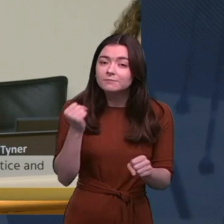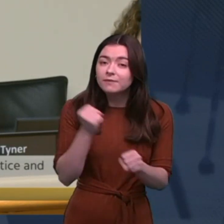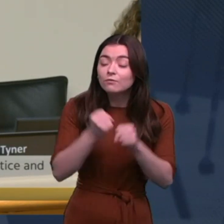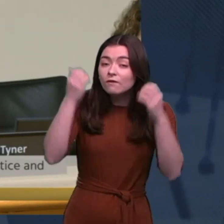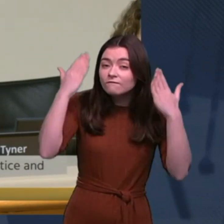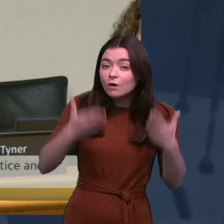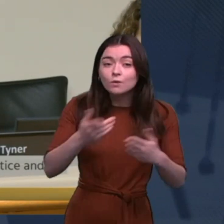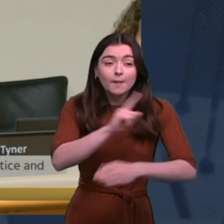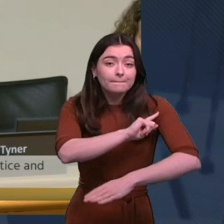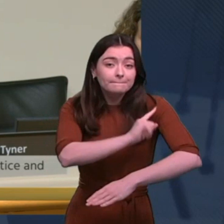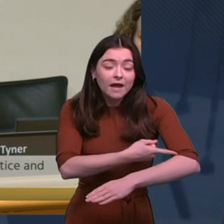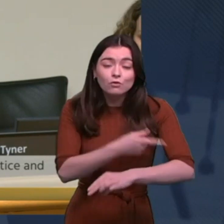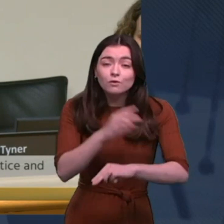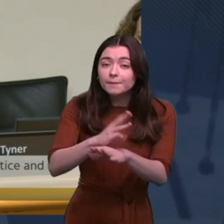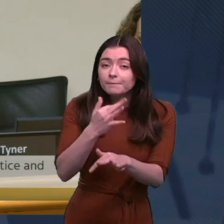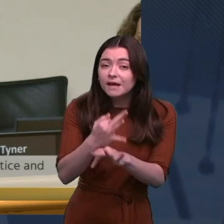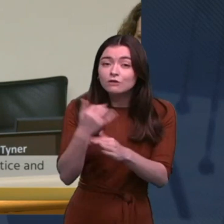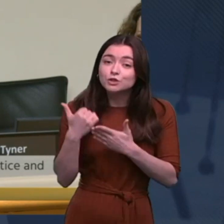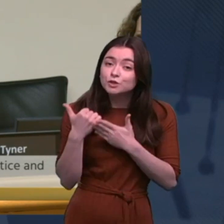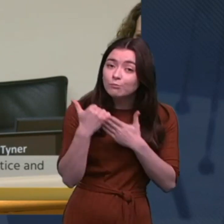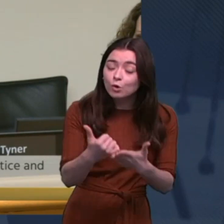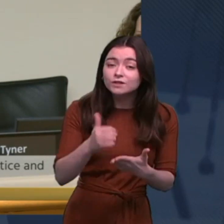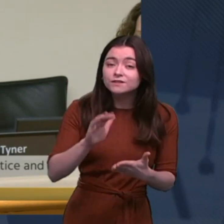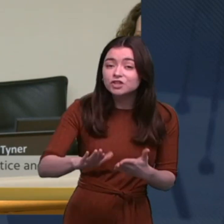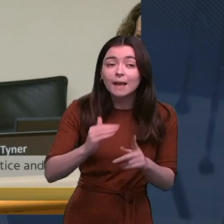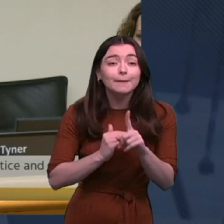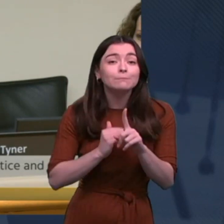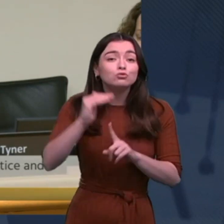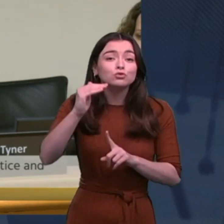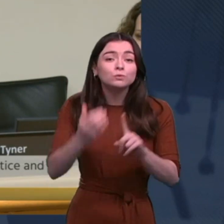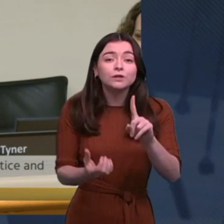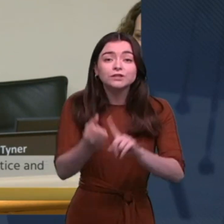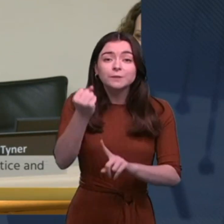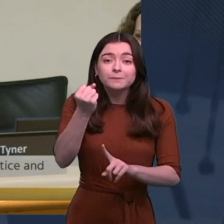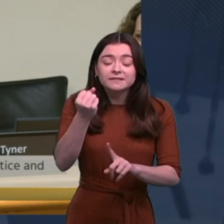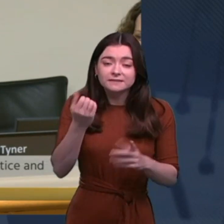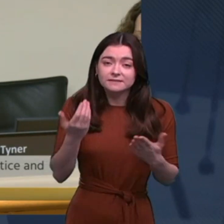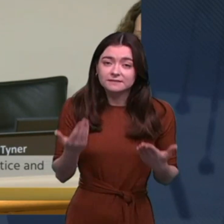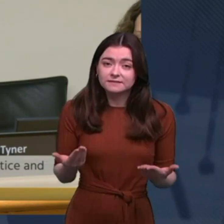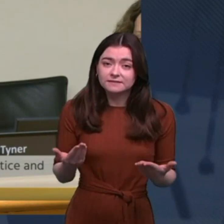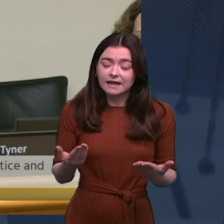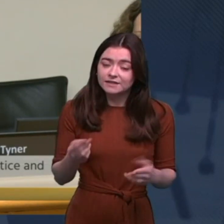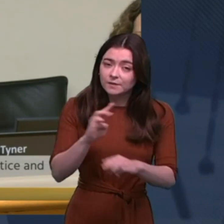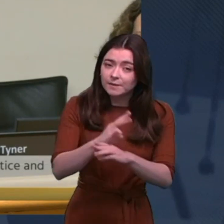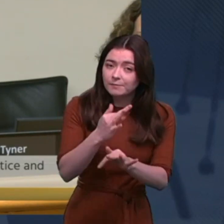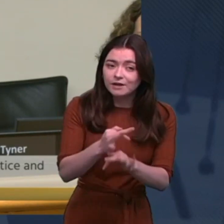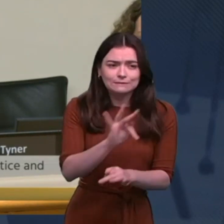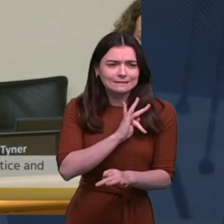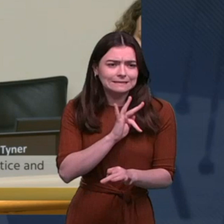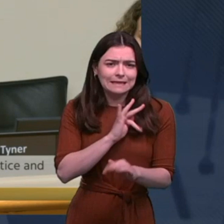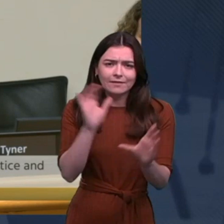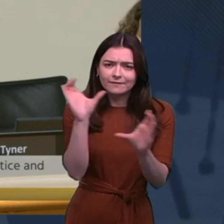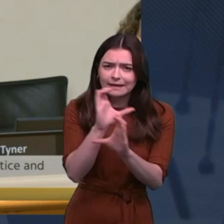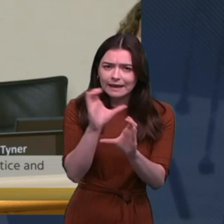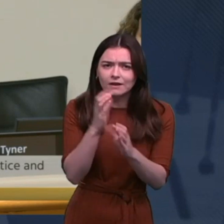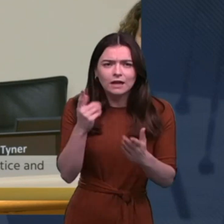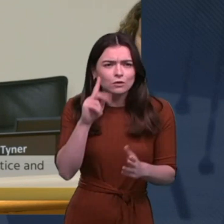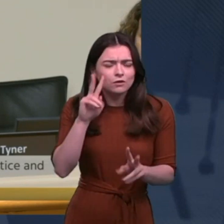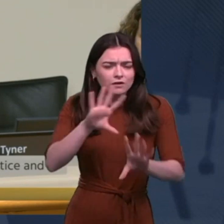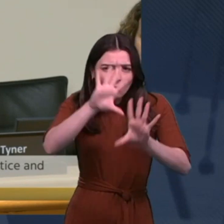on empowering the parent to support the child and improve outcomes there, on the parent's self-care, and on looking at the whole